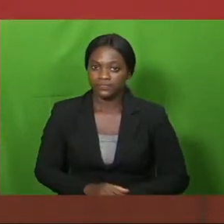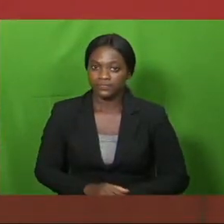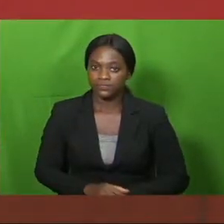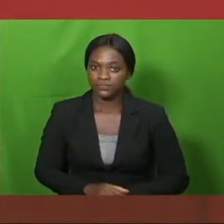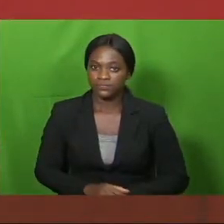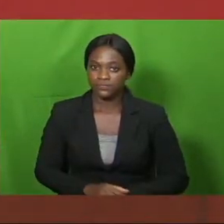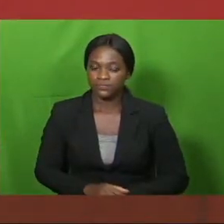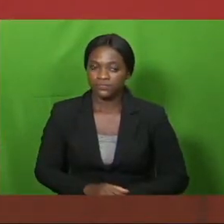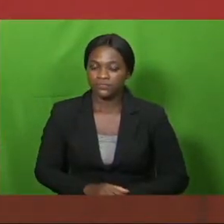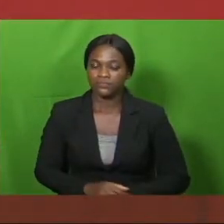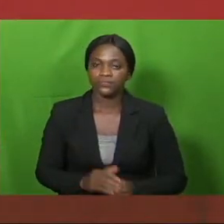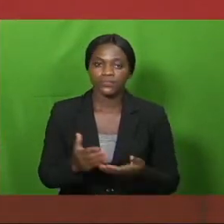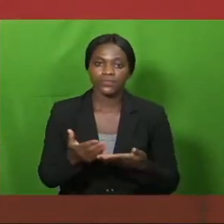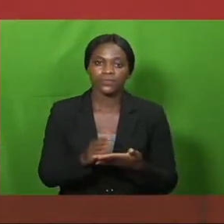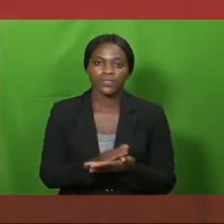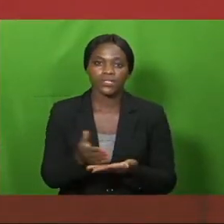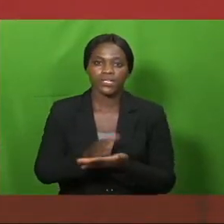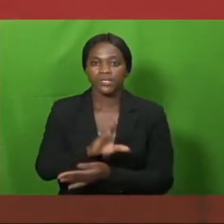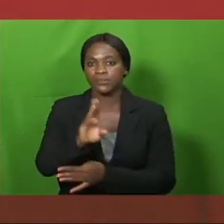Page 16.